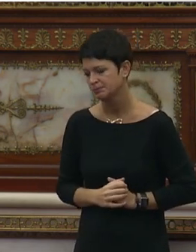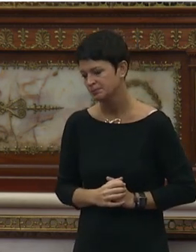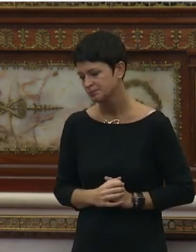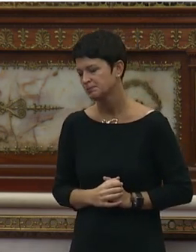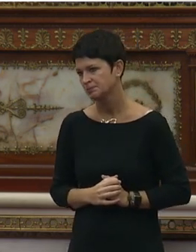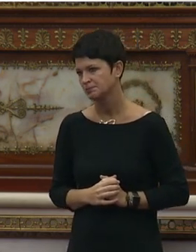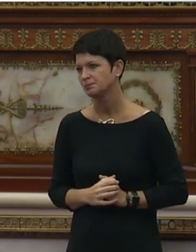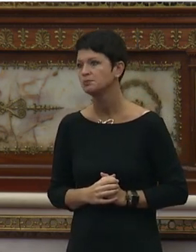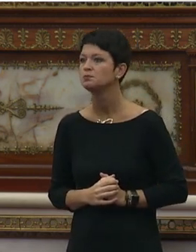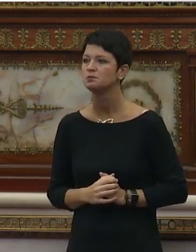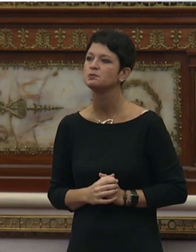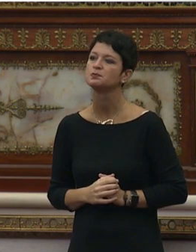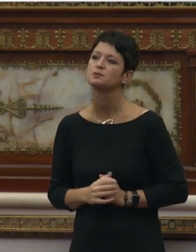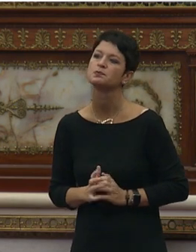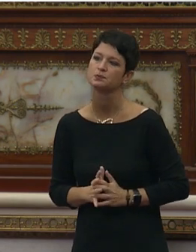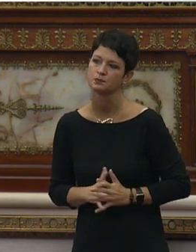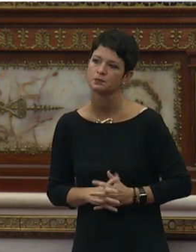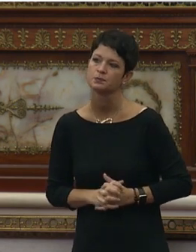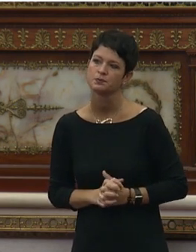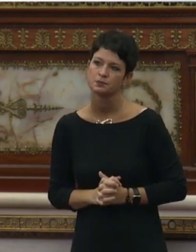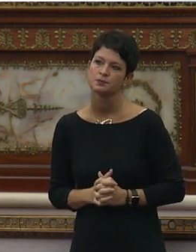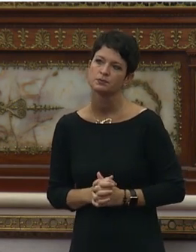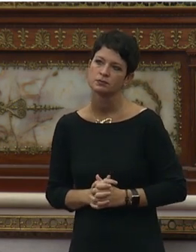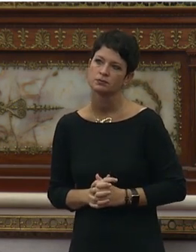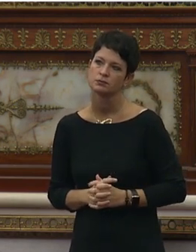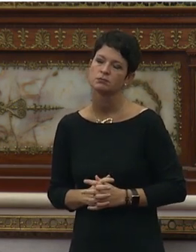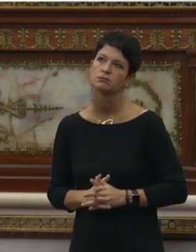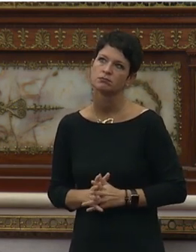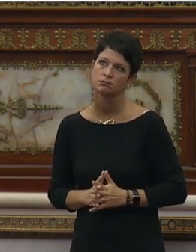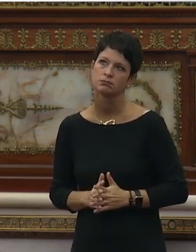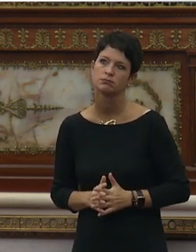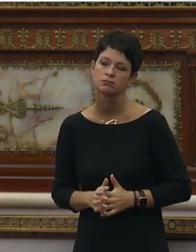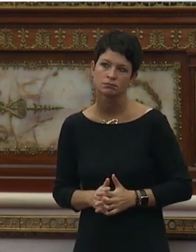concluding your testimony.